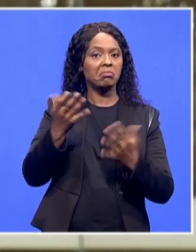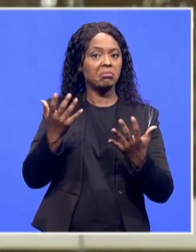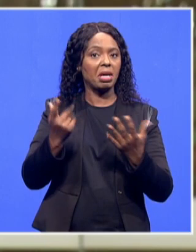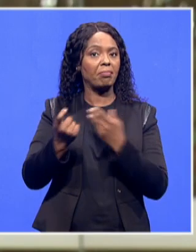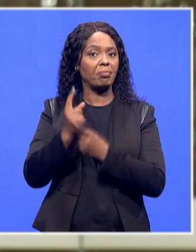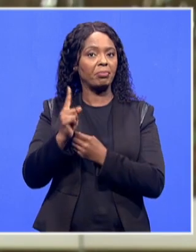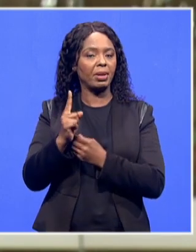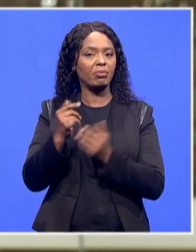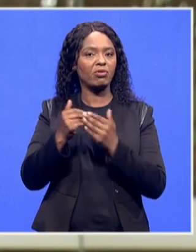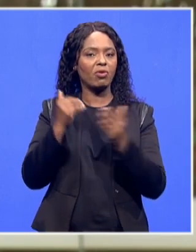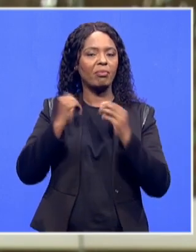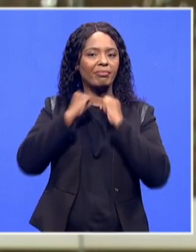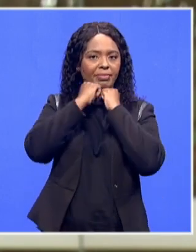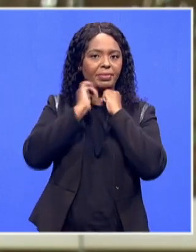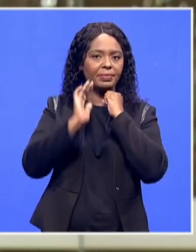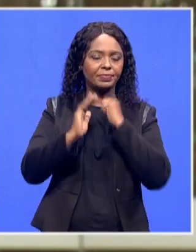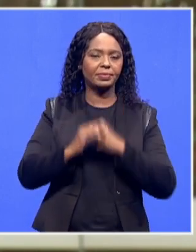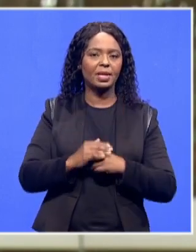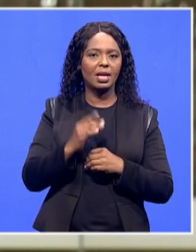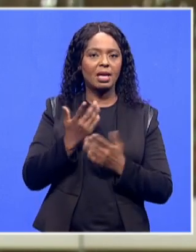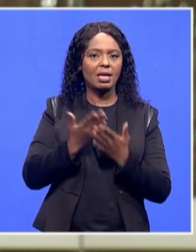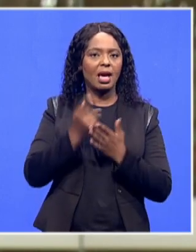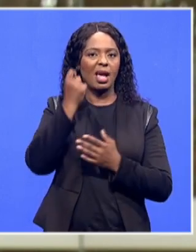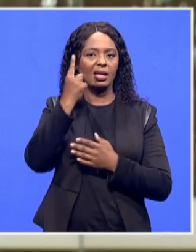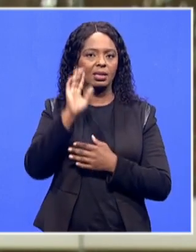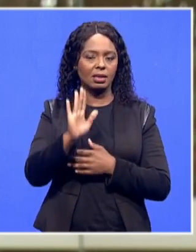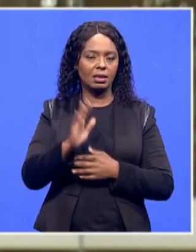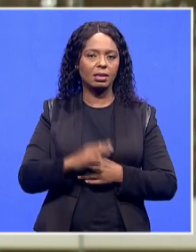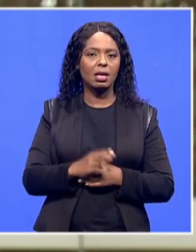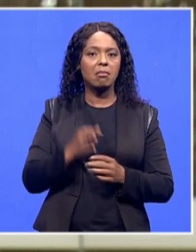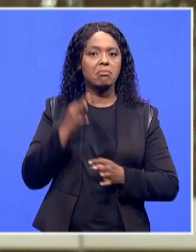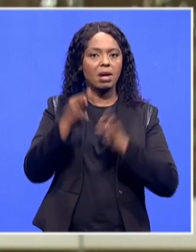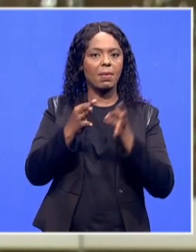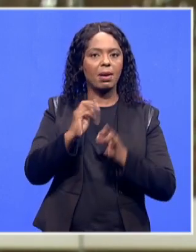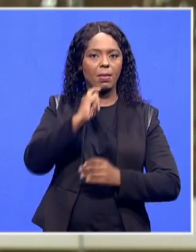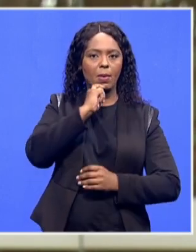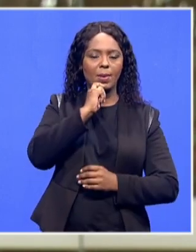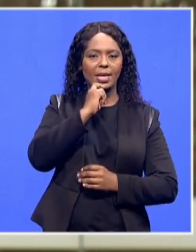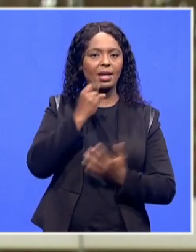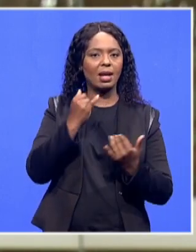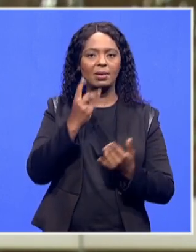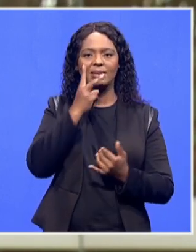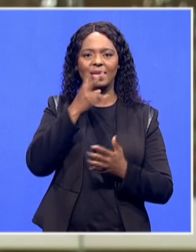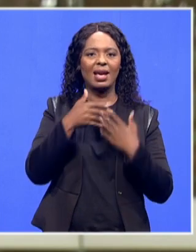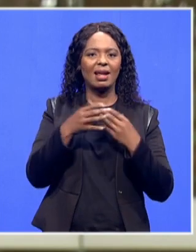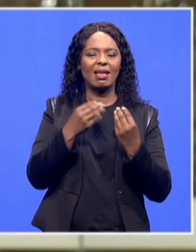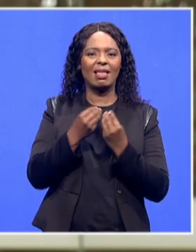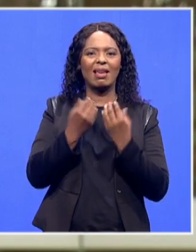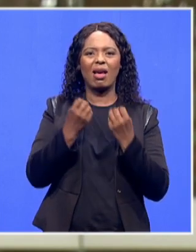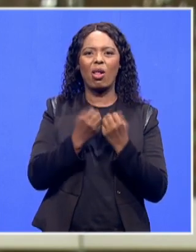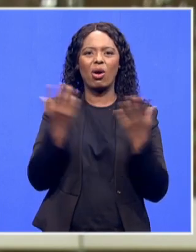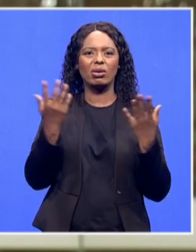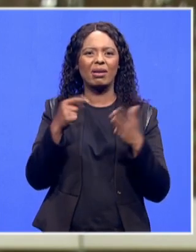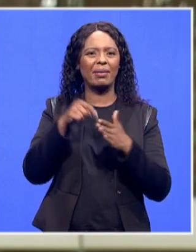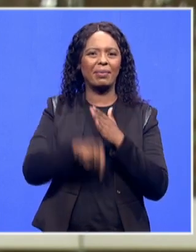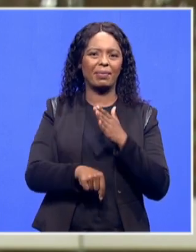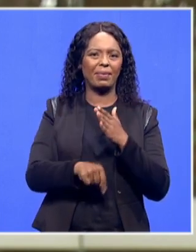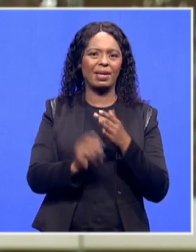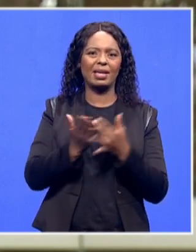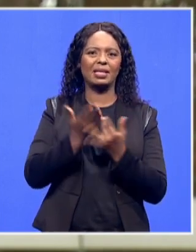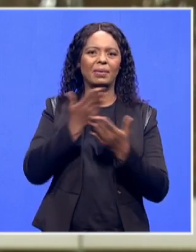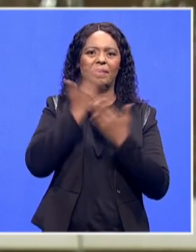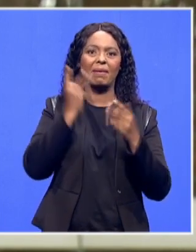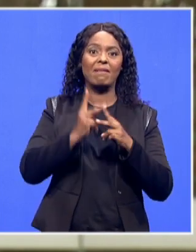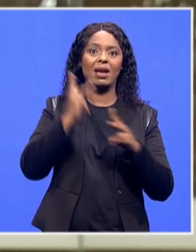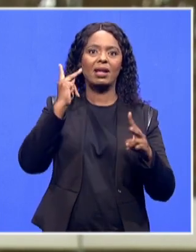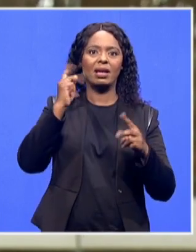before August. It only makes sense. As we indicated in the morning, we did say we don't see anything being done much. We don't see any finalization of this